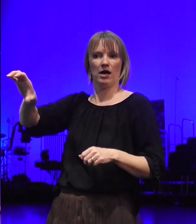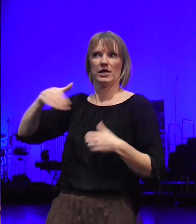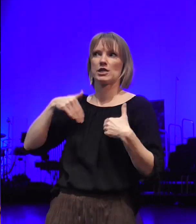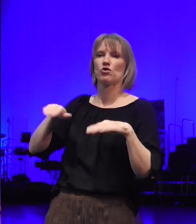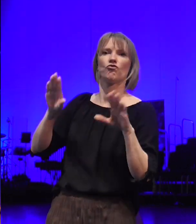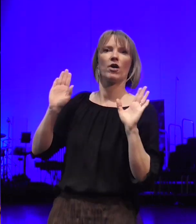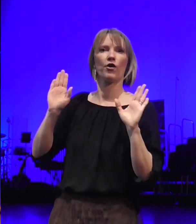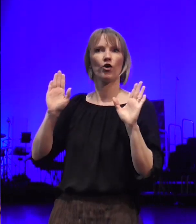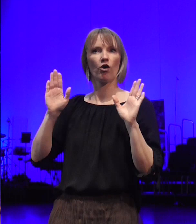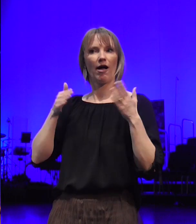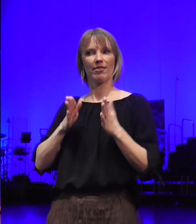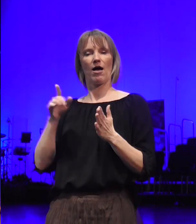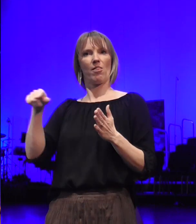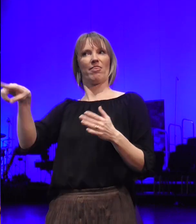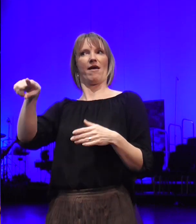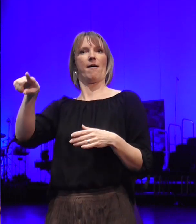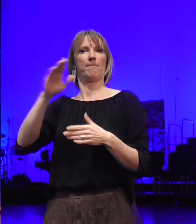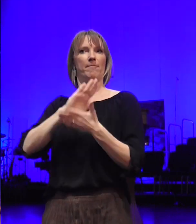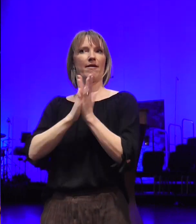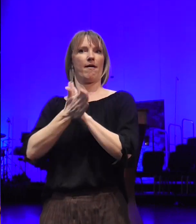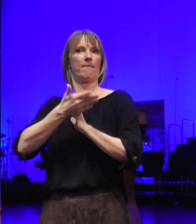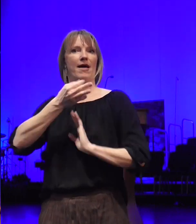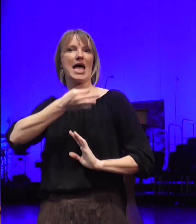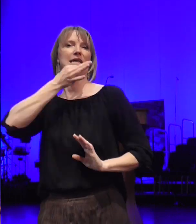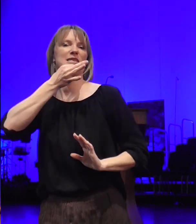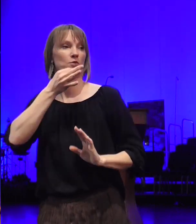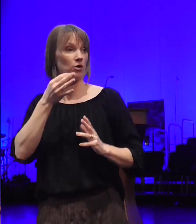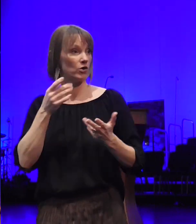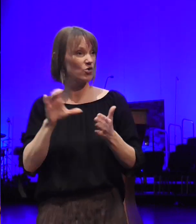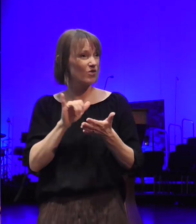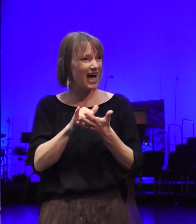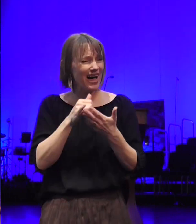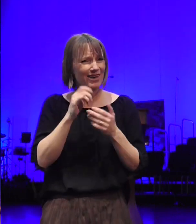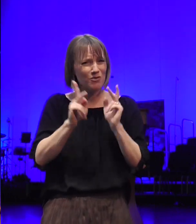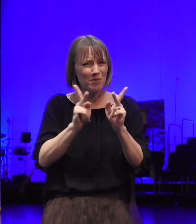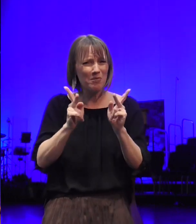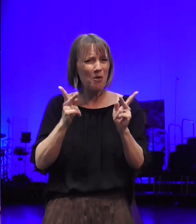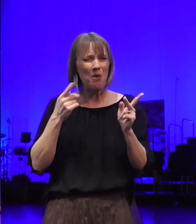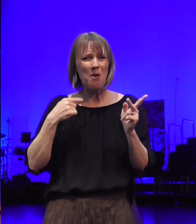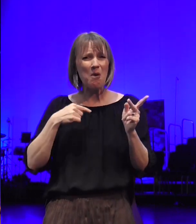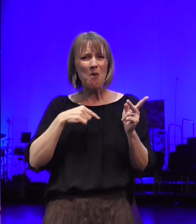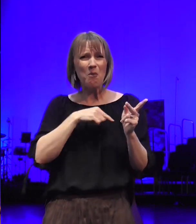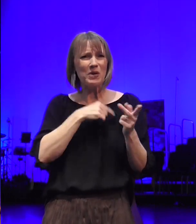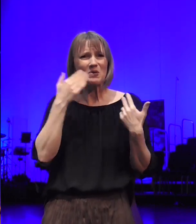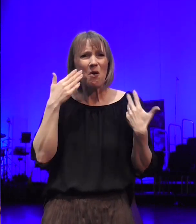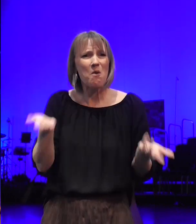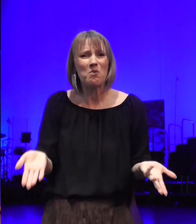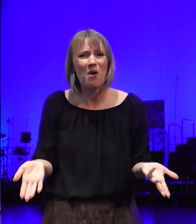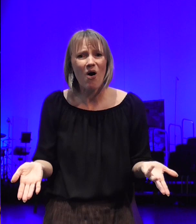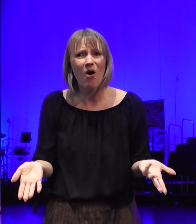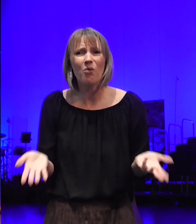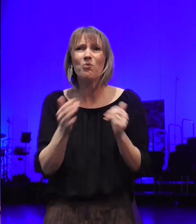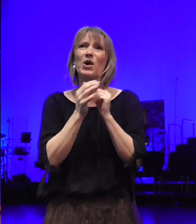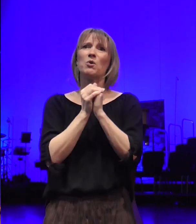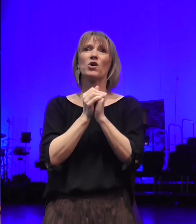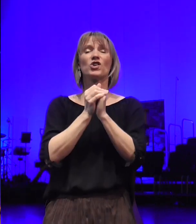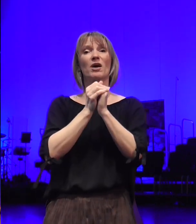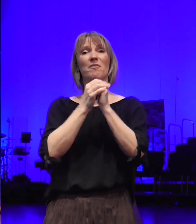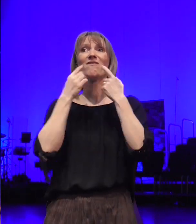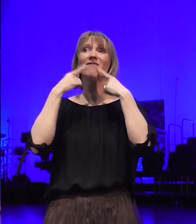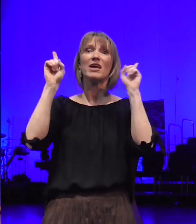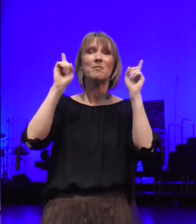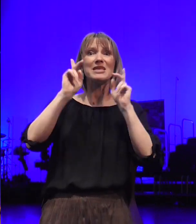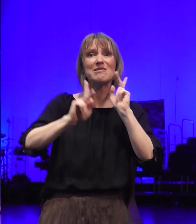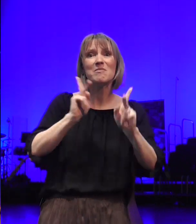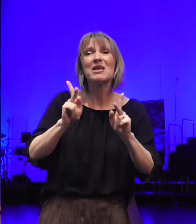let them be the expert. And we even do this to people we don't even know. We worship